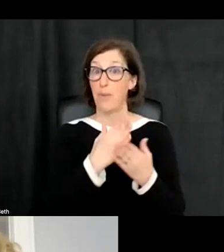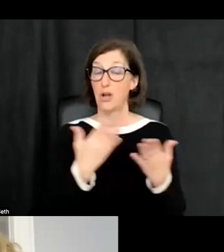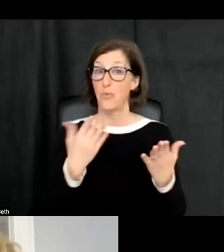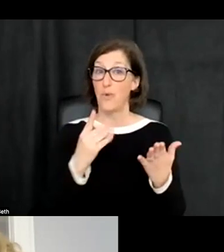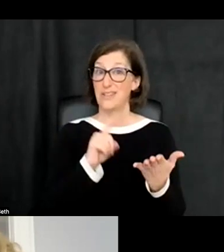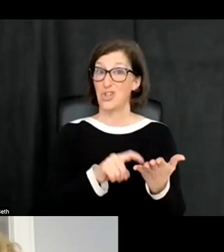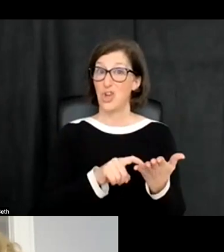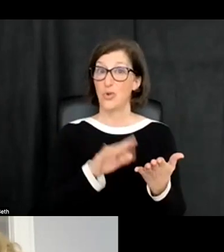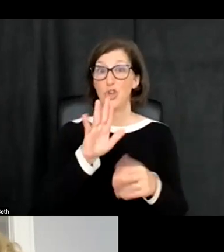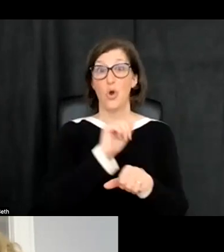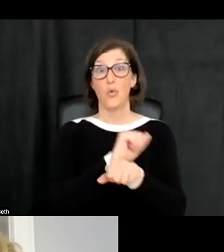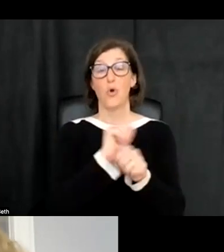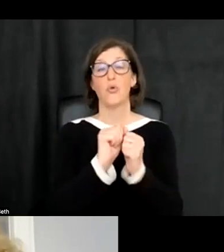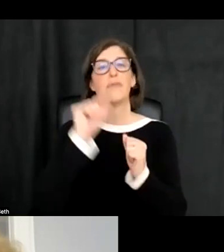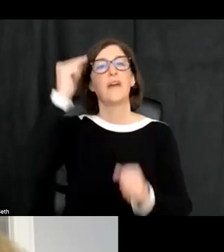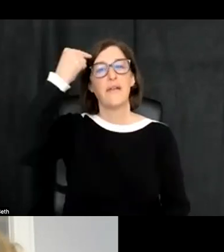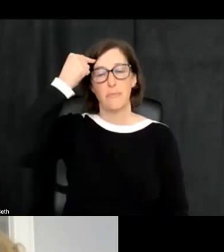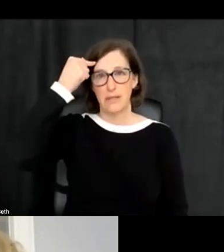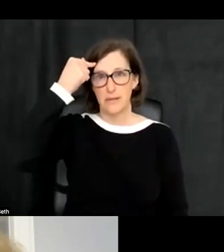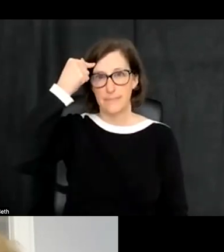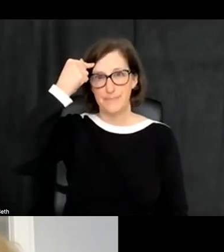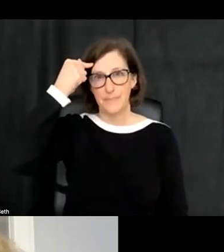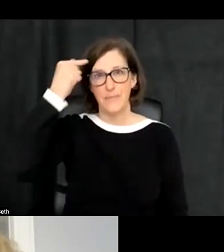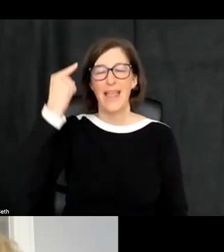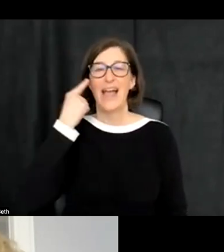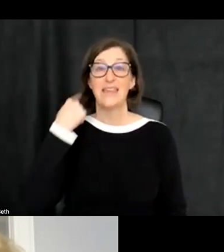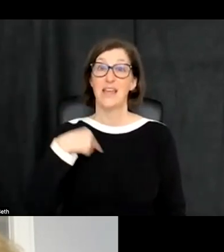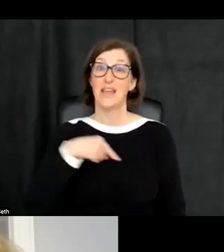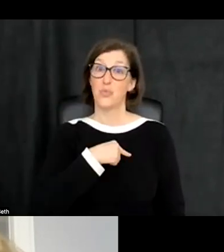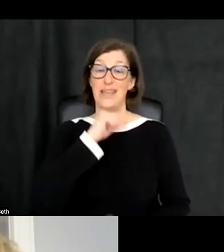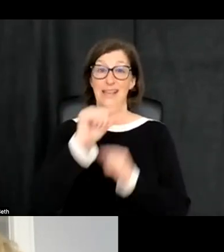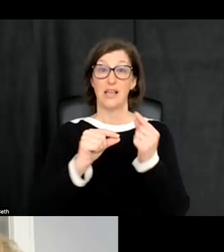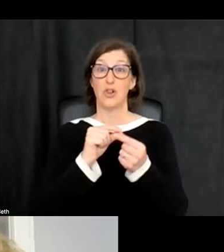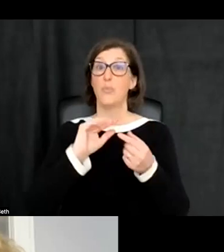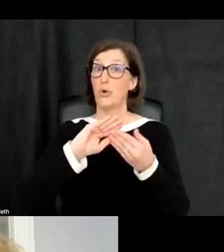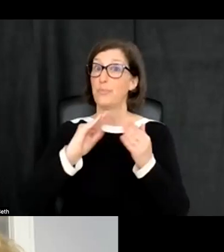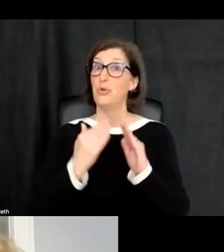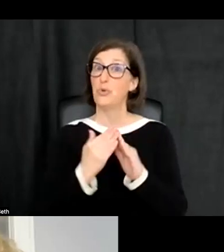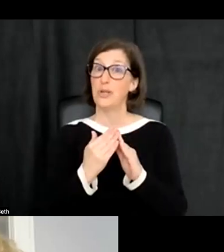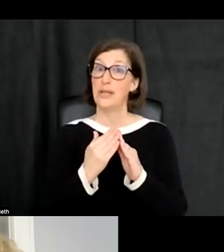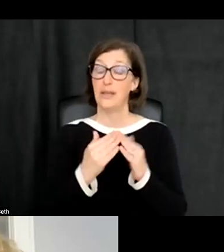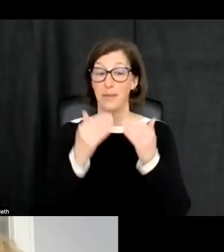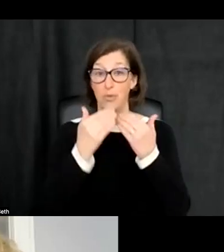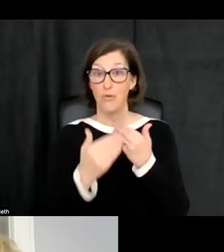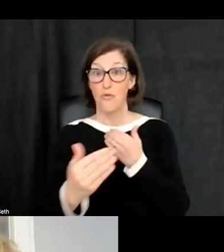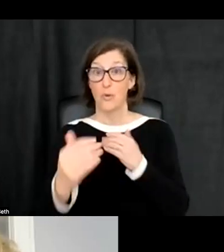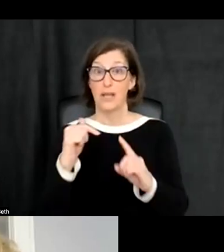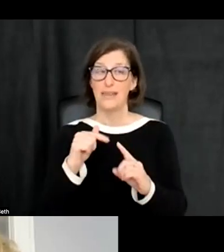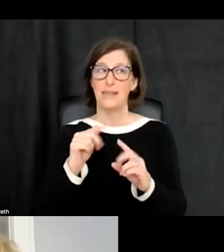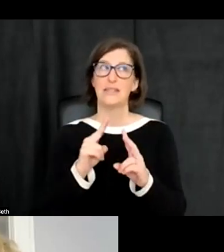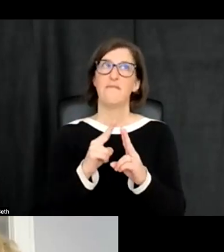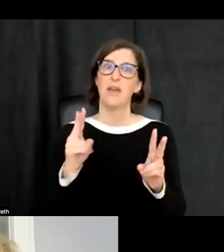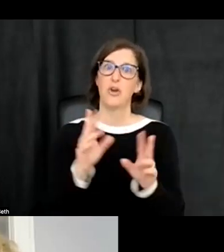is your work with government. And I think as a global community, move forward in this really